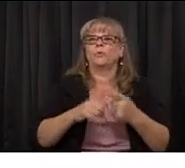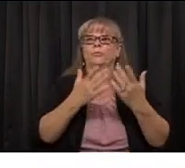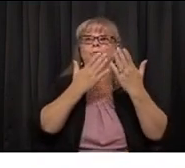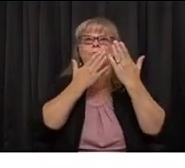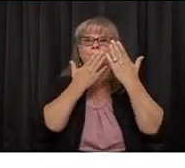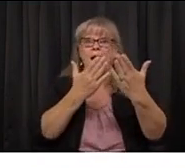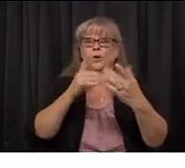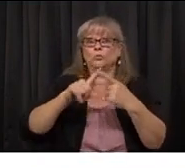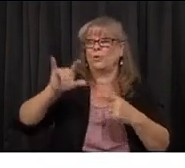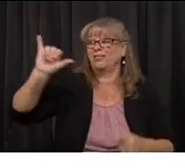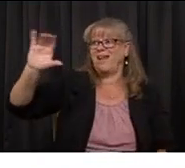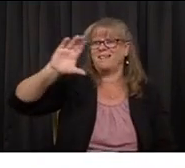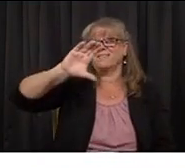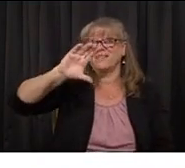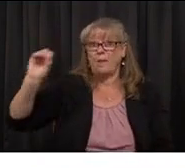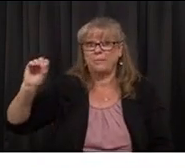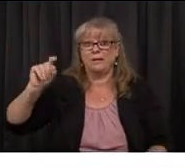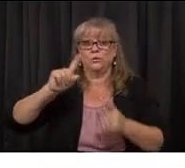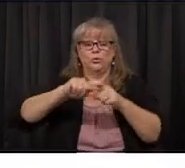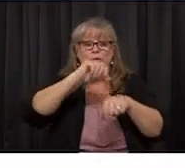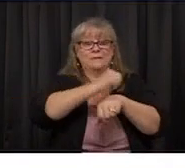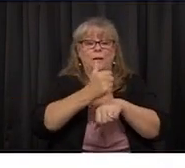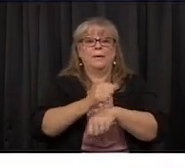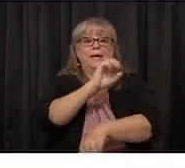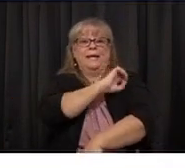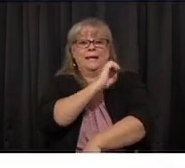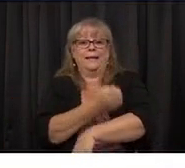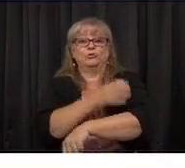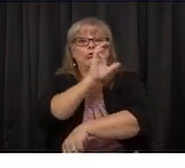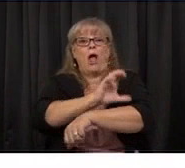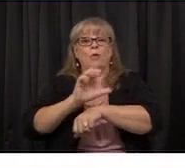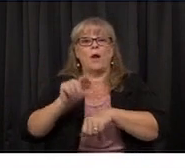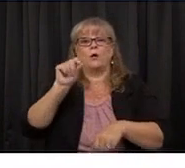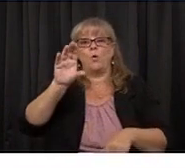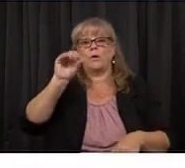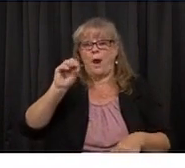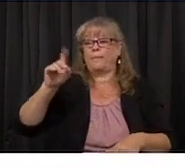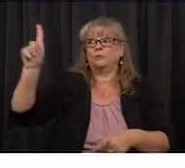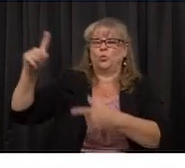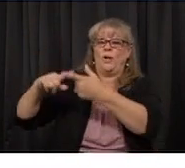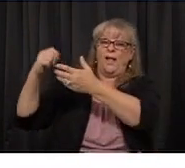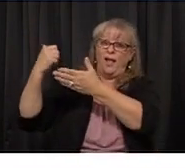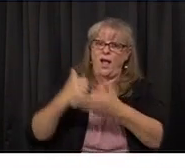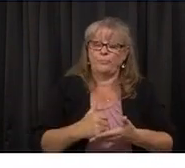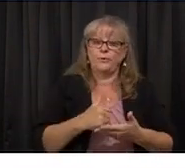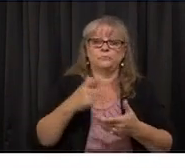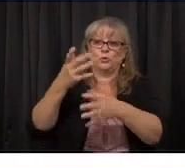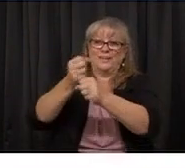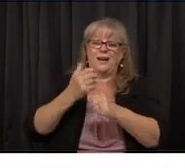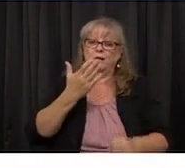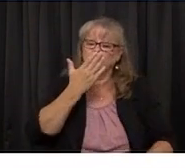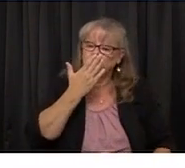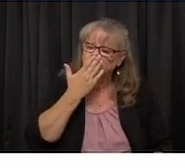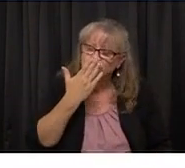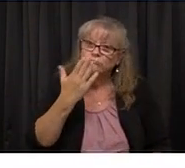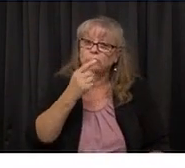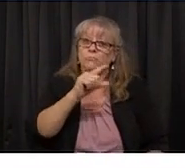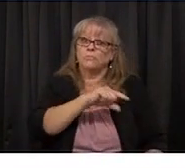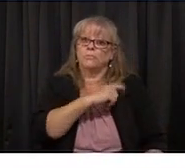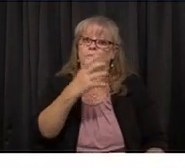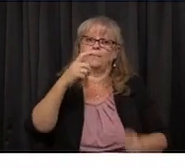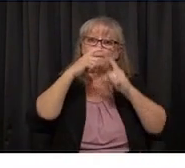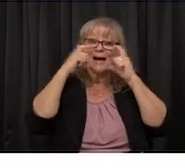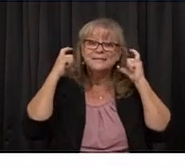their own relationships to purchase even more high-quality protective equipment for those who are in and around